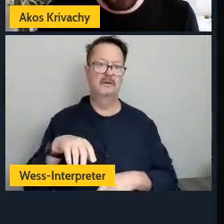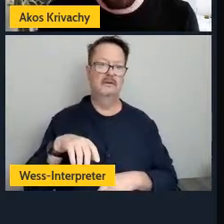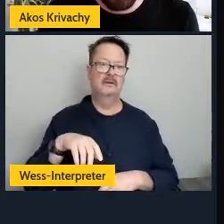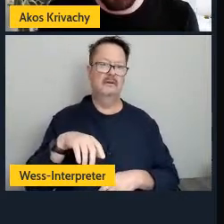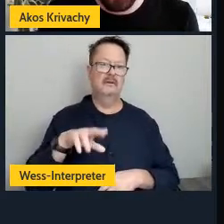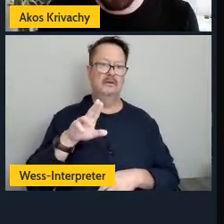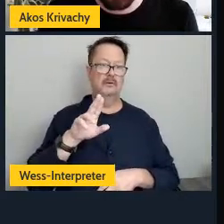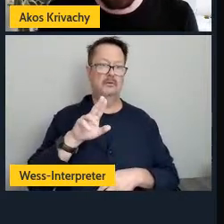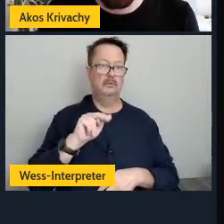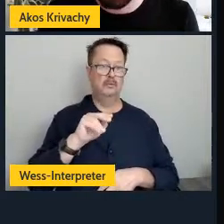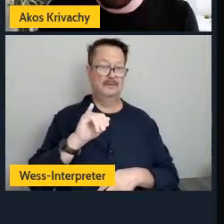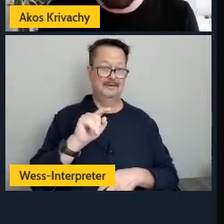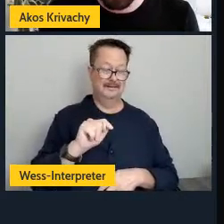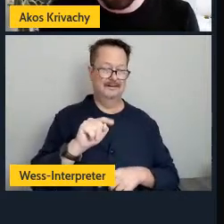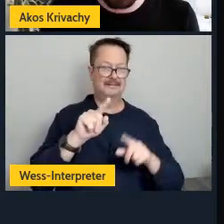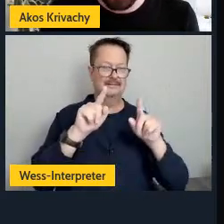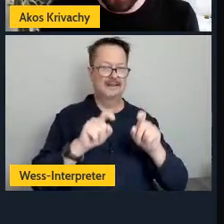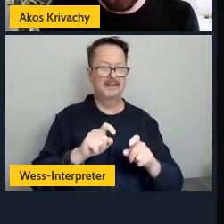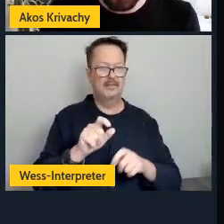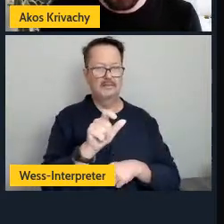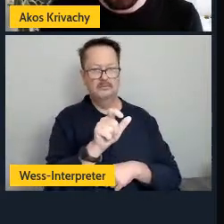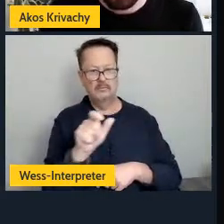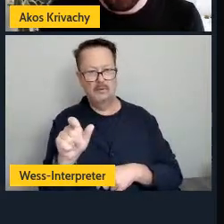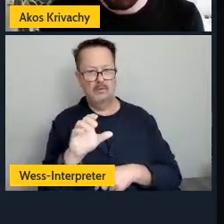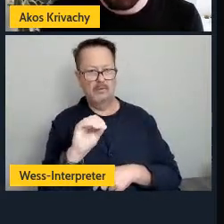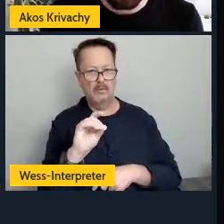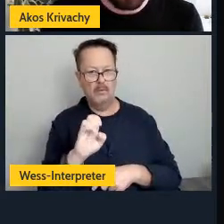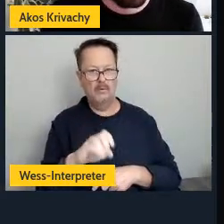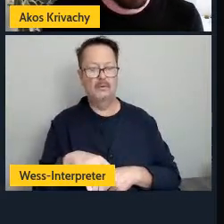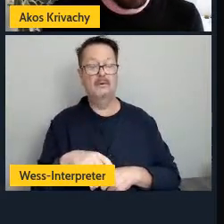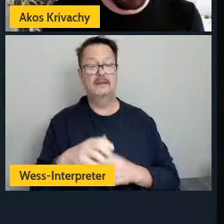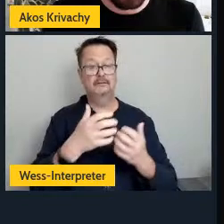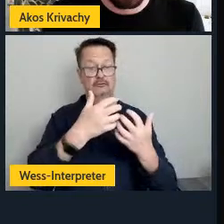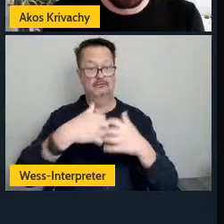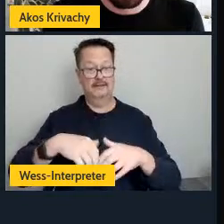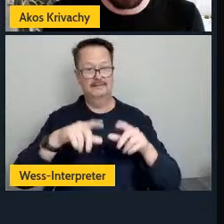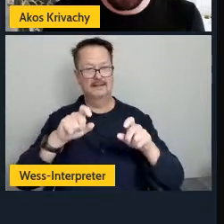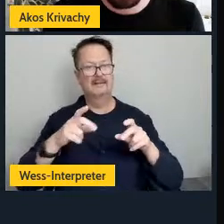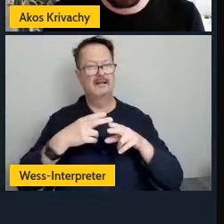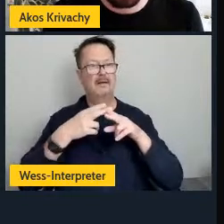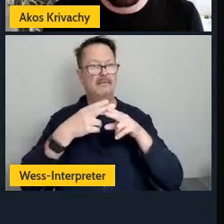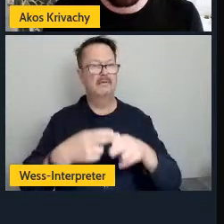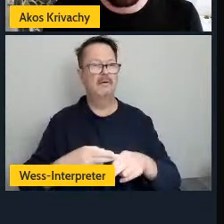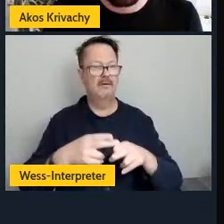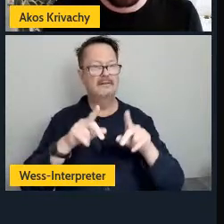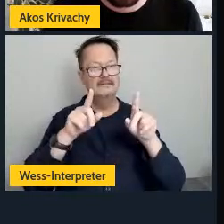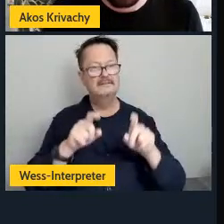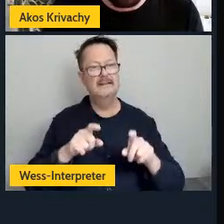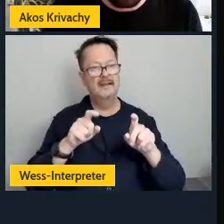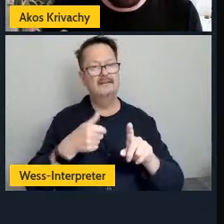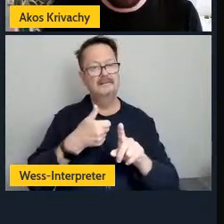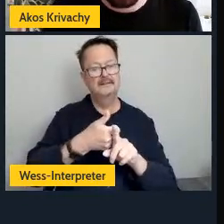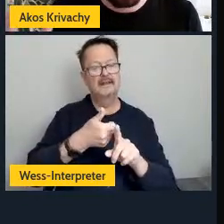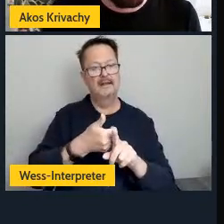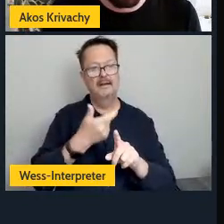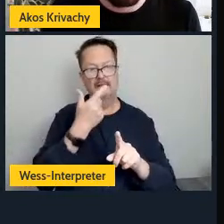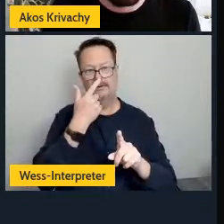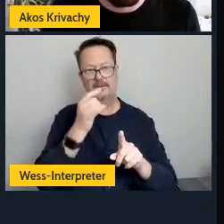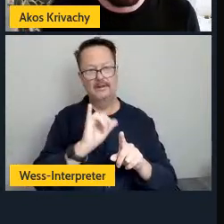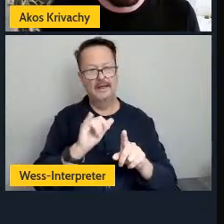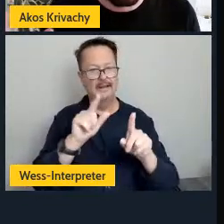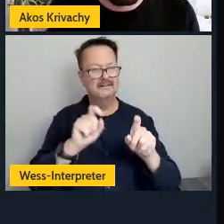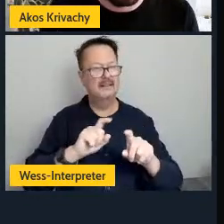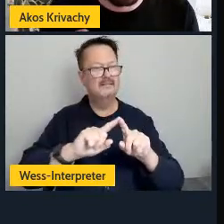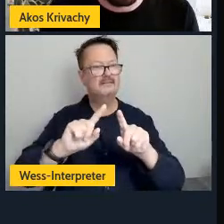code. Integration tests is what we'll be focusing on today. I'm going to call integration tests that are testing